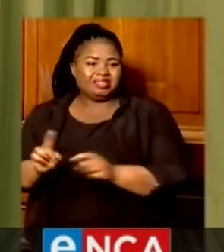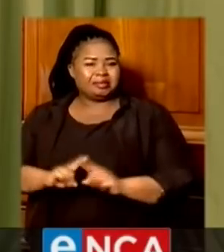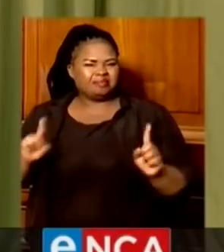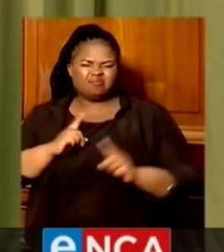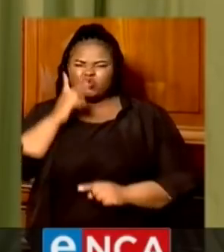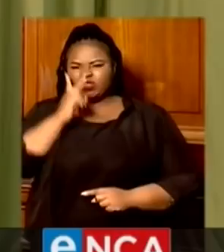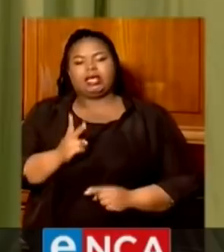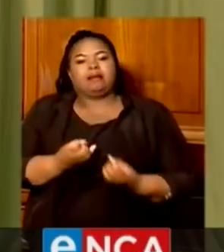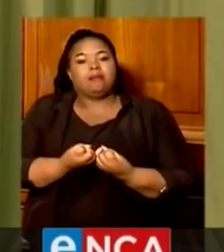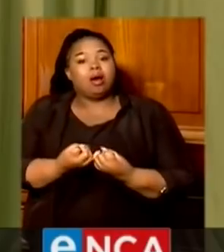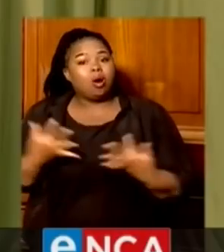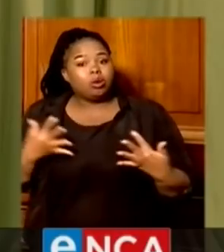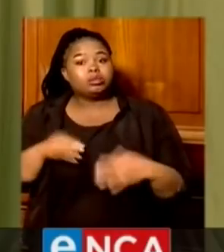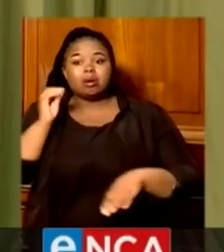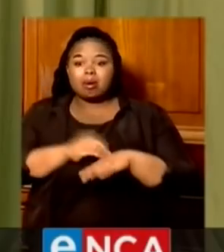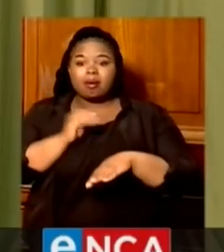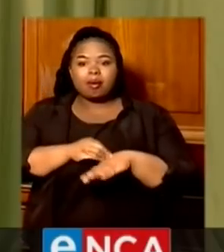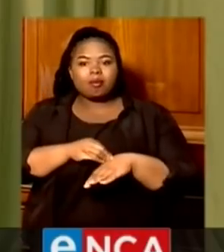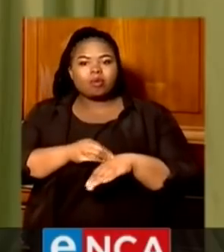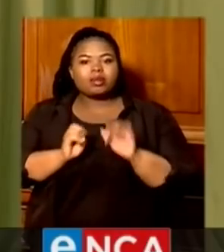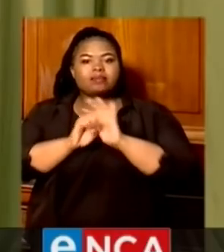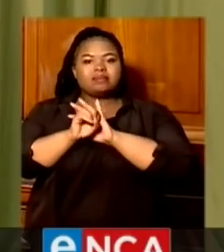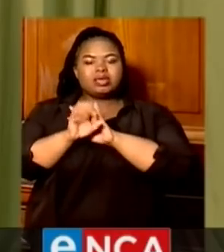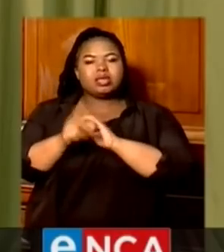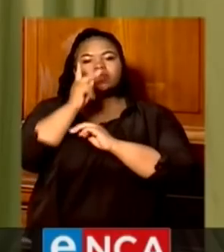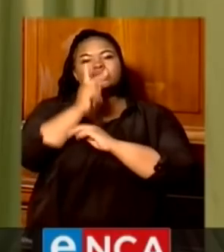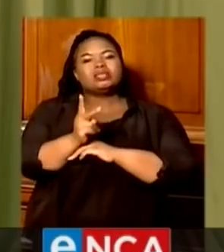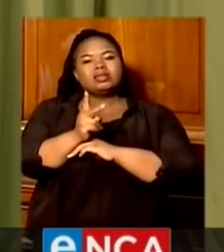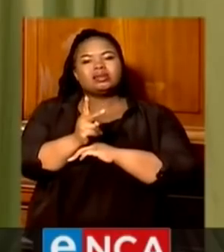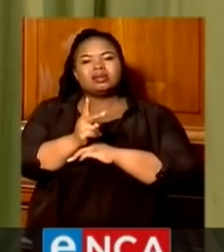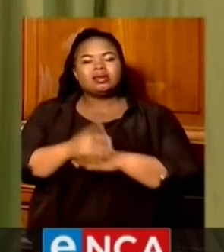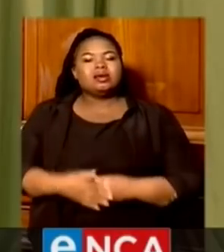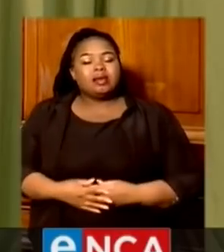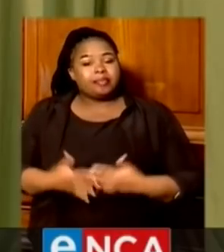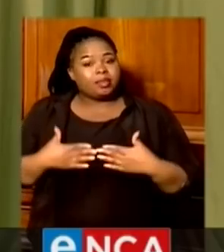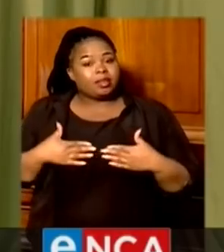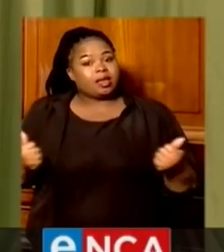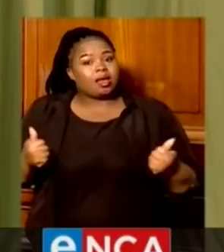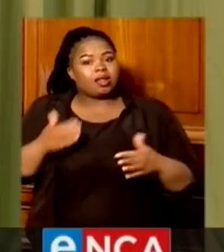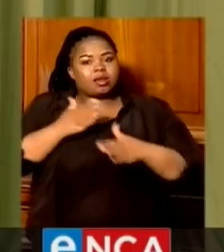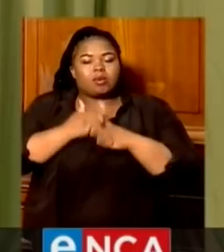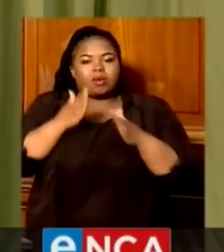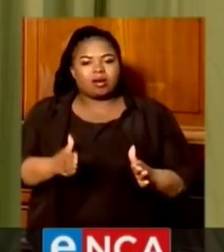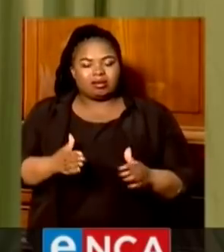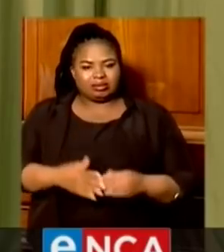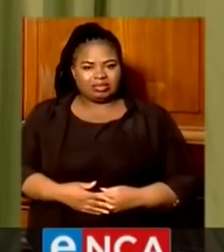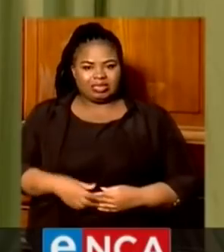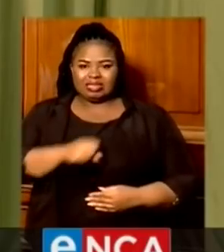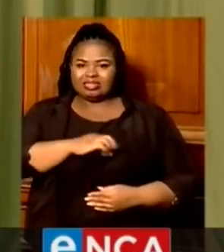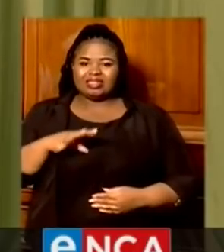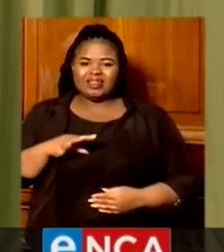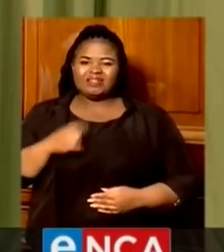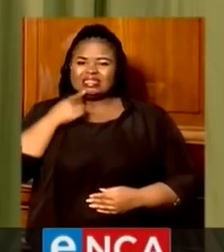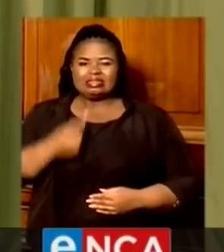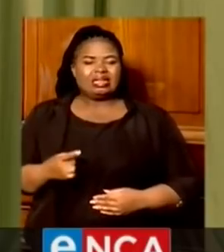seen how in the media some of the staff or health workers have indicated the pressure